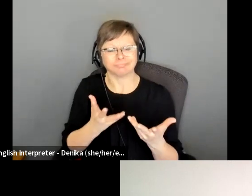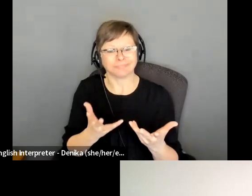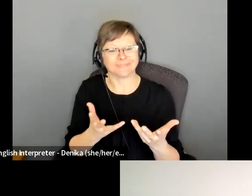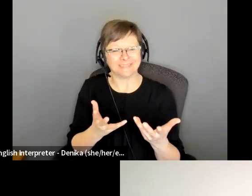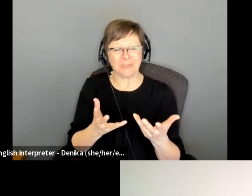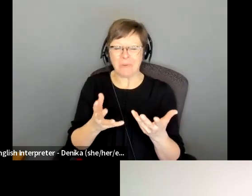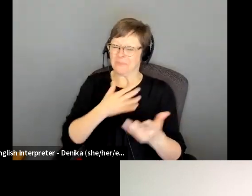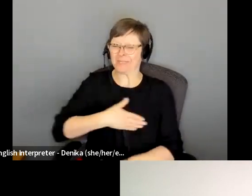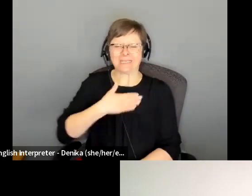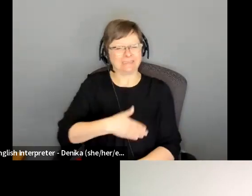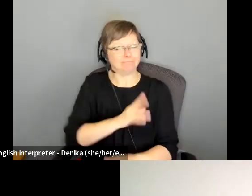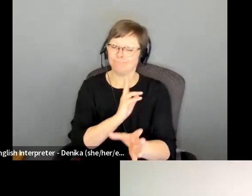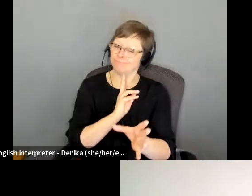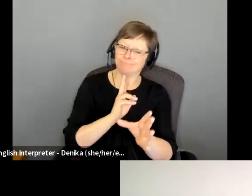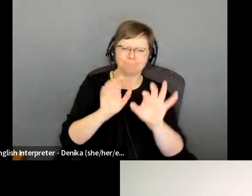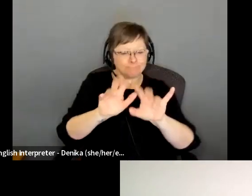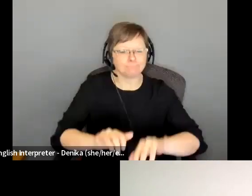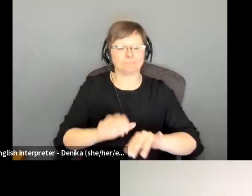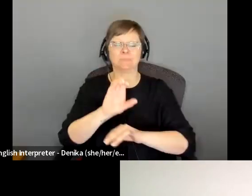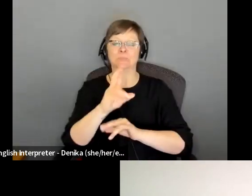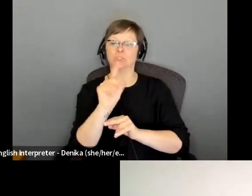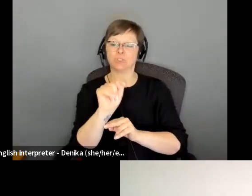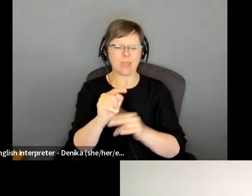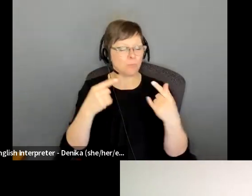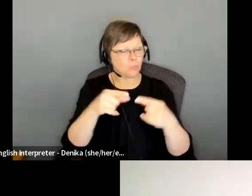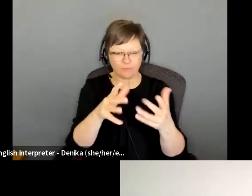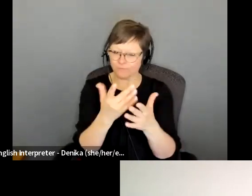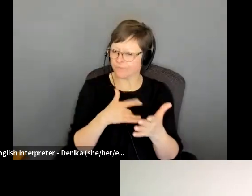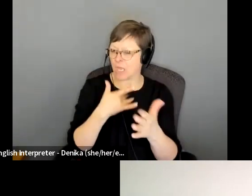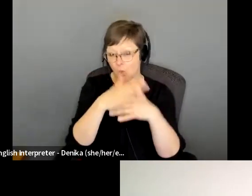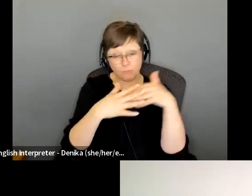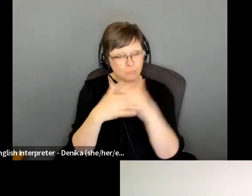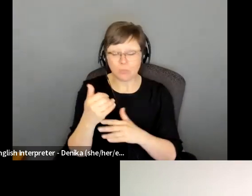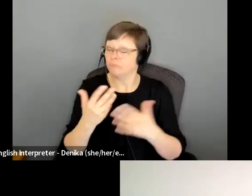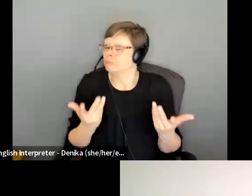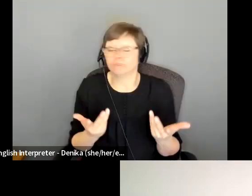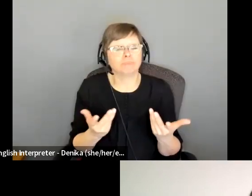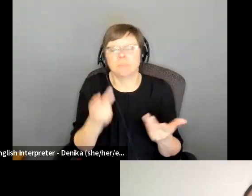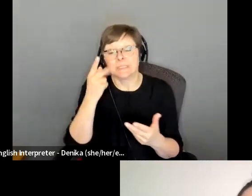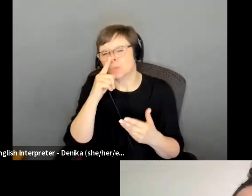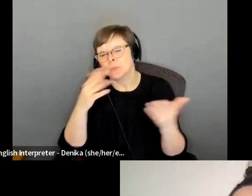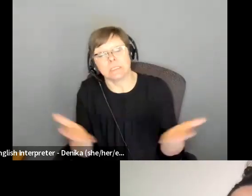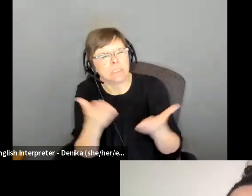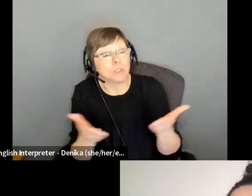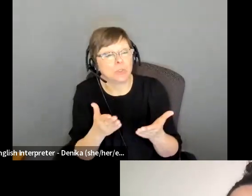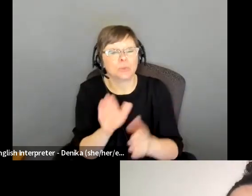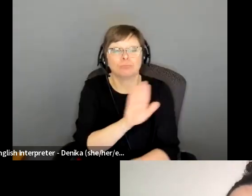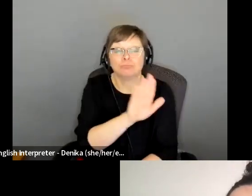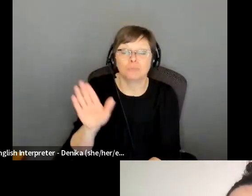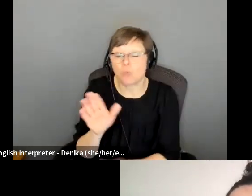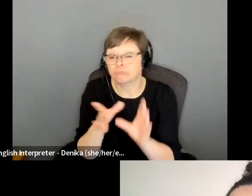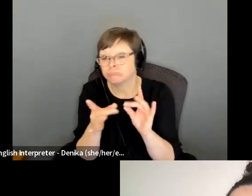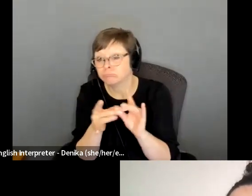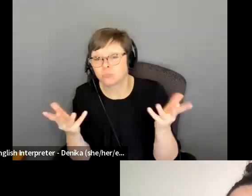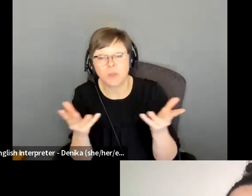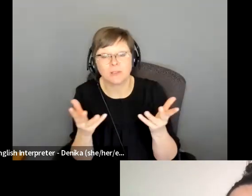join in the chat when you feel comfortable, and we will try and ask questions so that we can, again, see who's here, hear from you. It is